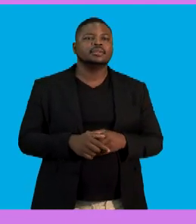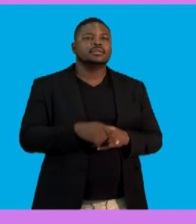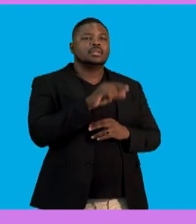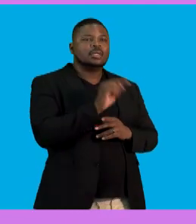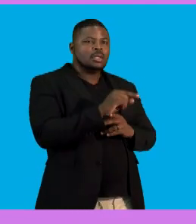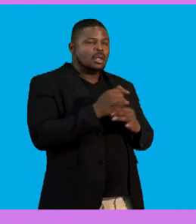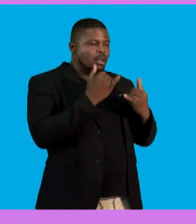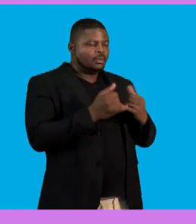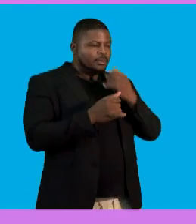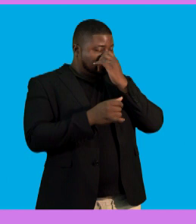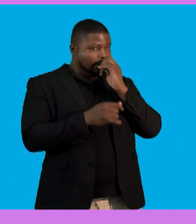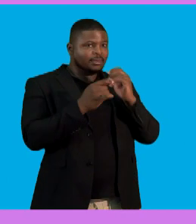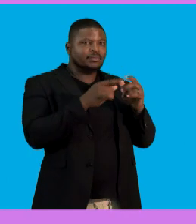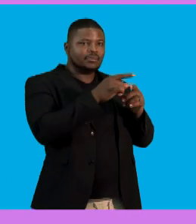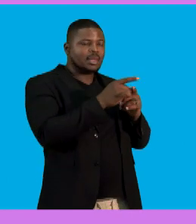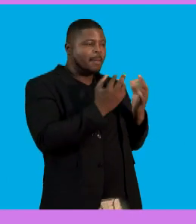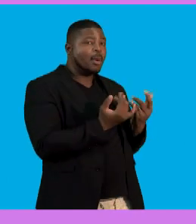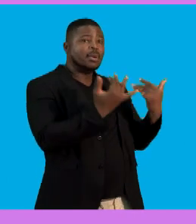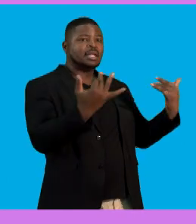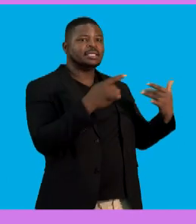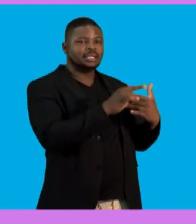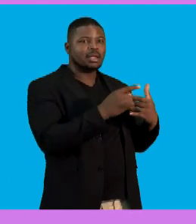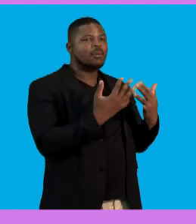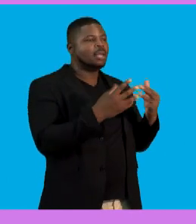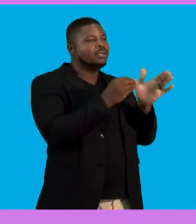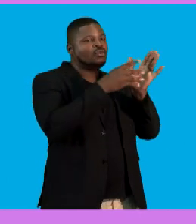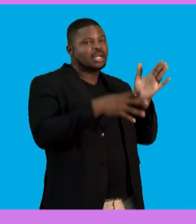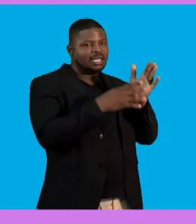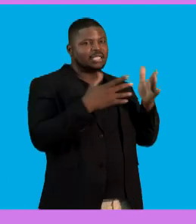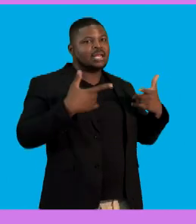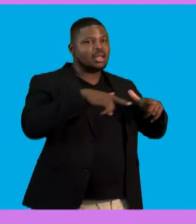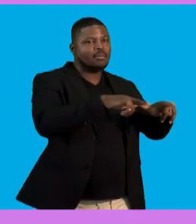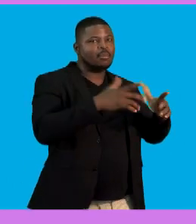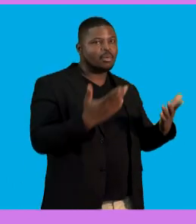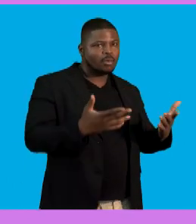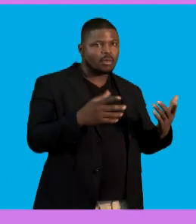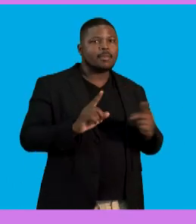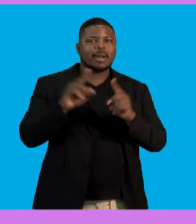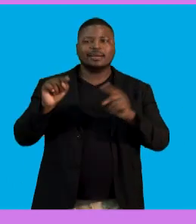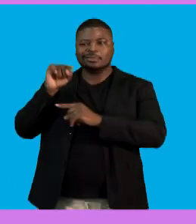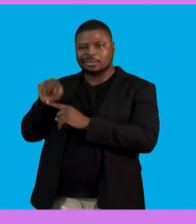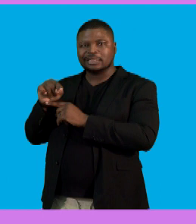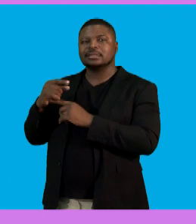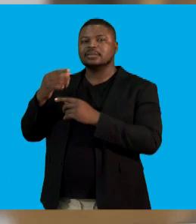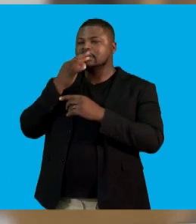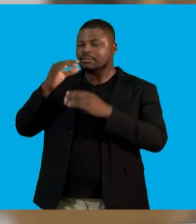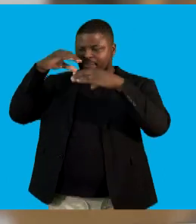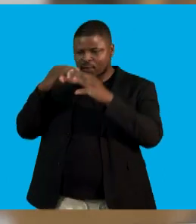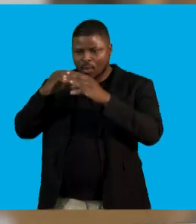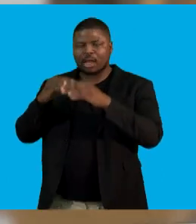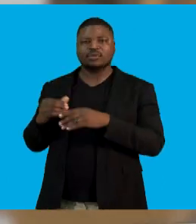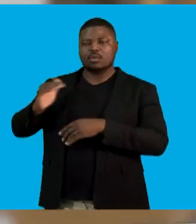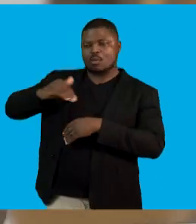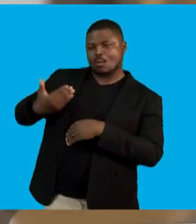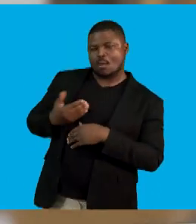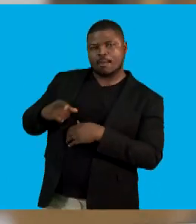we're looking just at the female learners as our sample. Do you think that's fair? I don't think so. Because what about